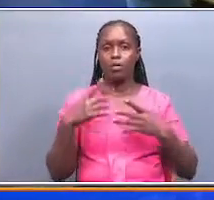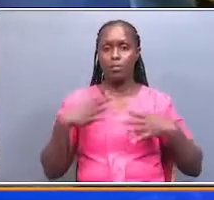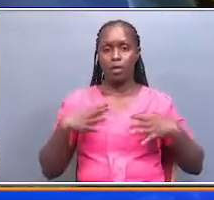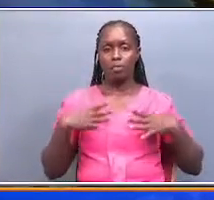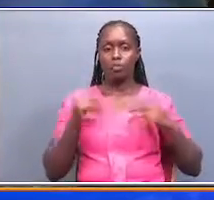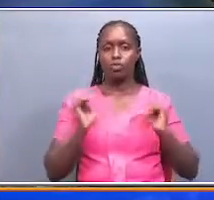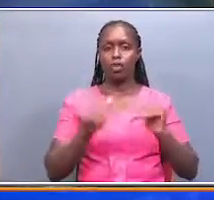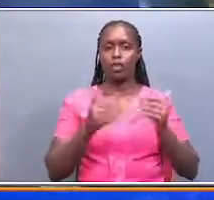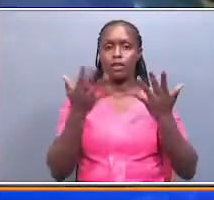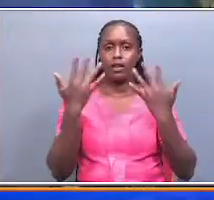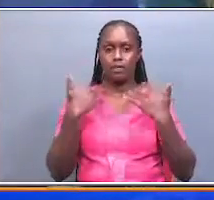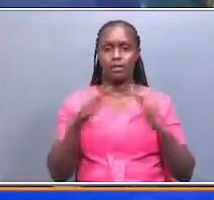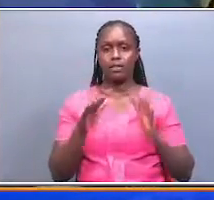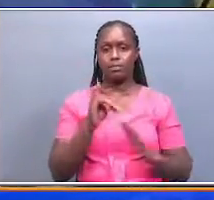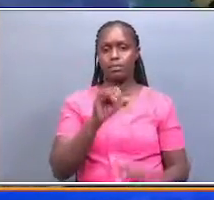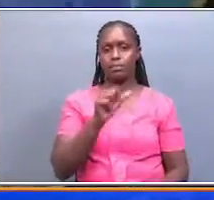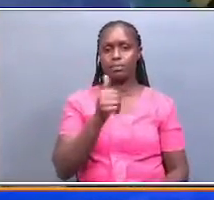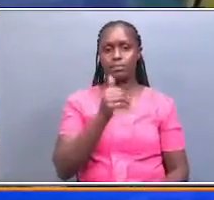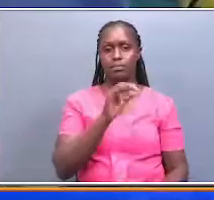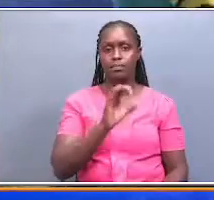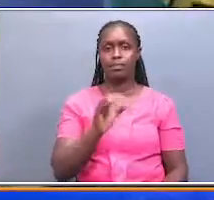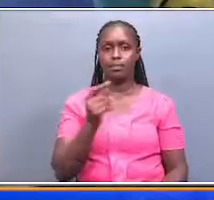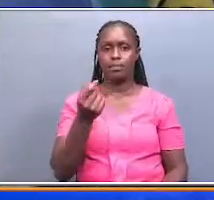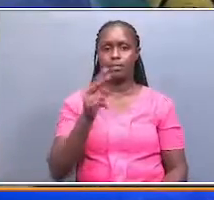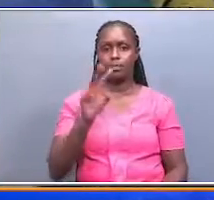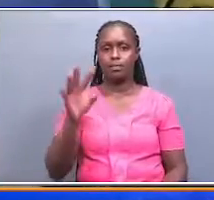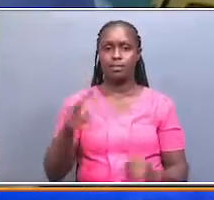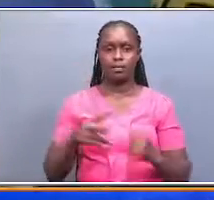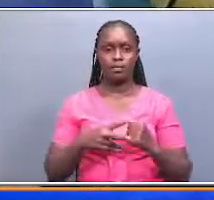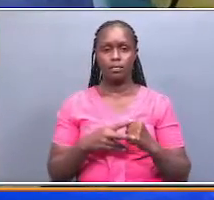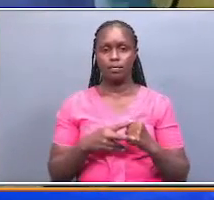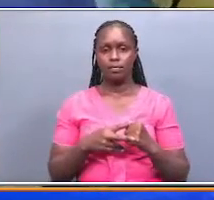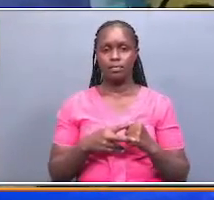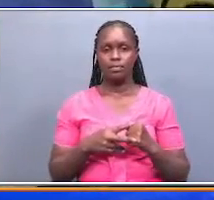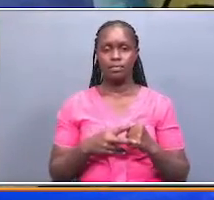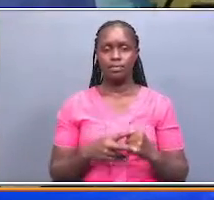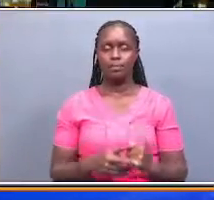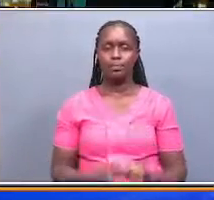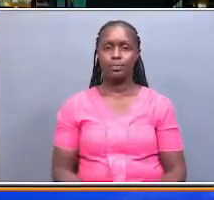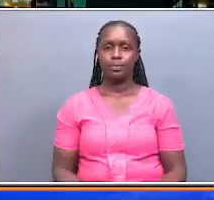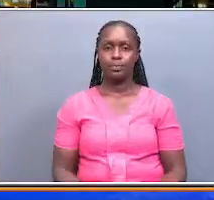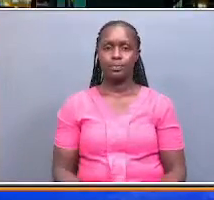Isaac Famba, TV 47, West Pokot County.